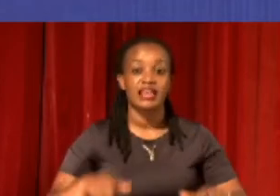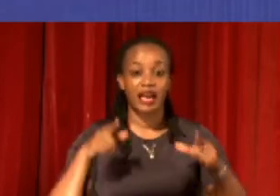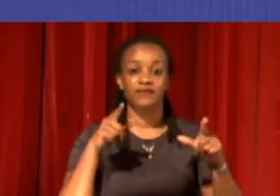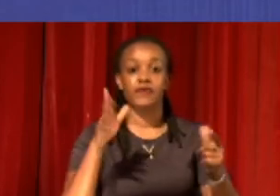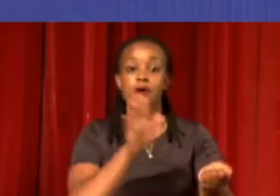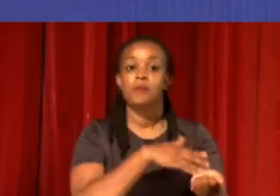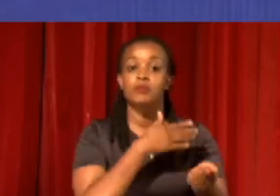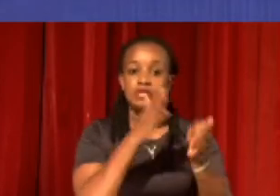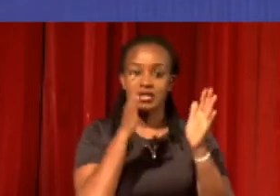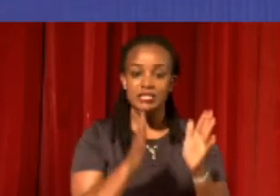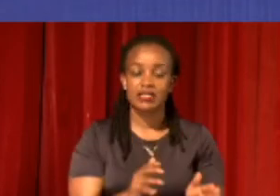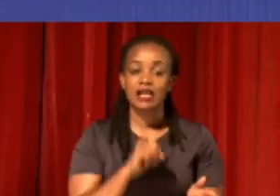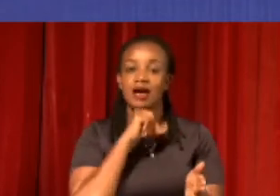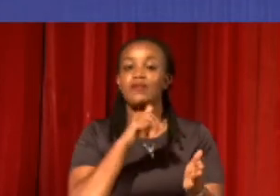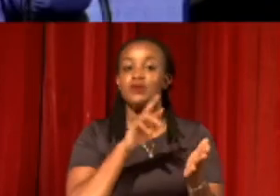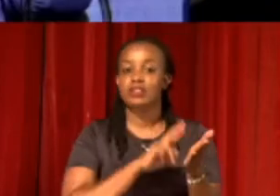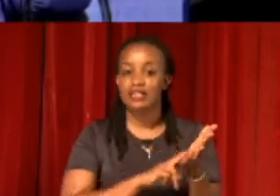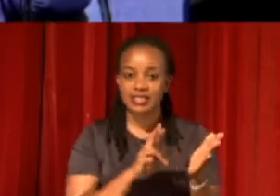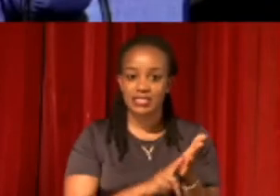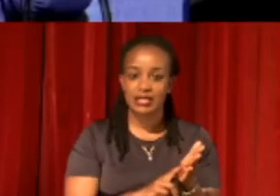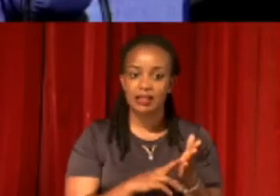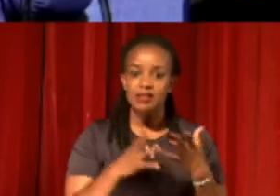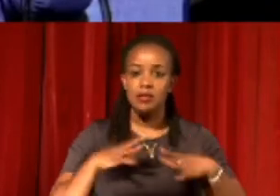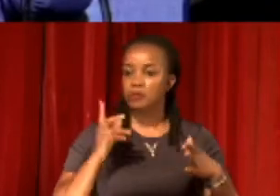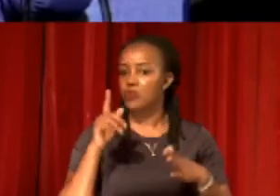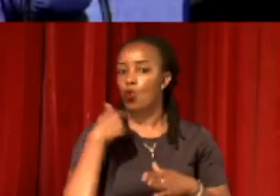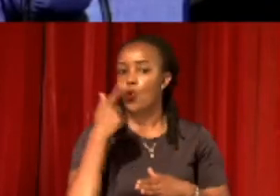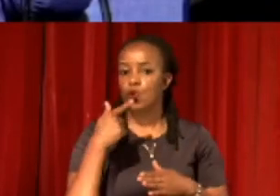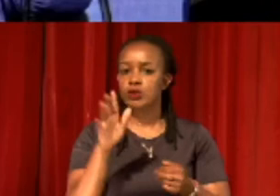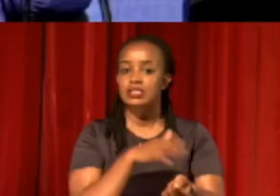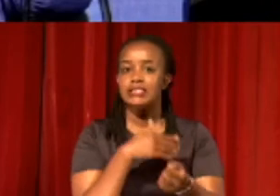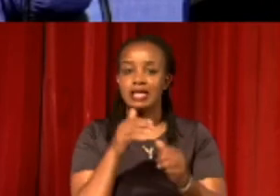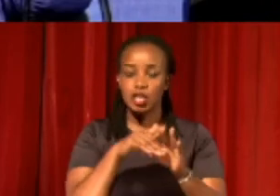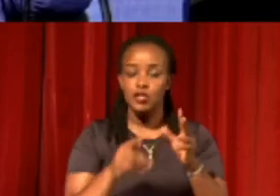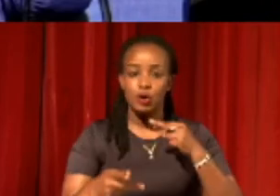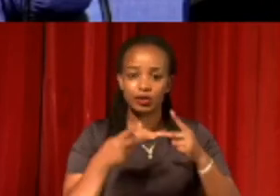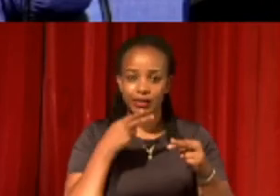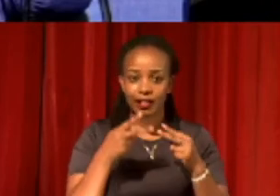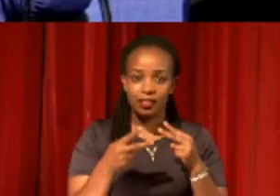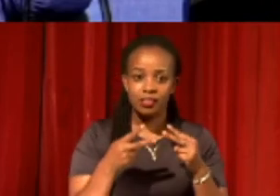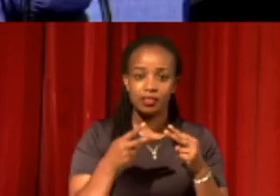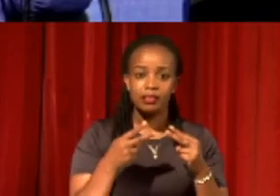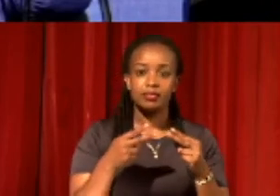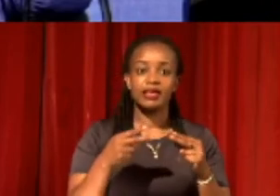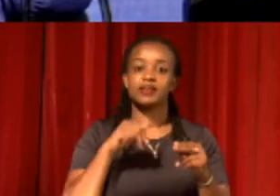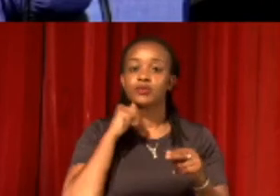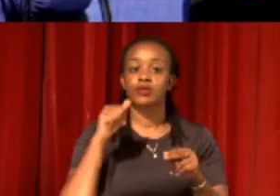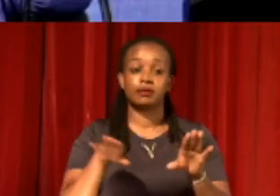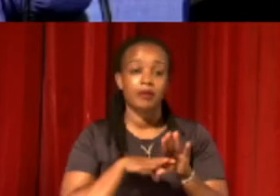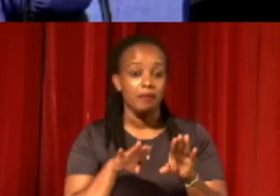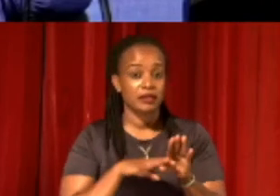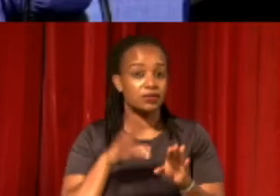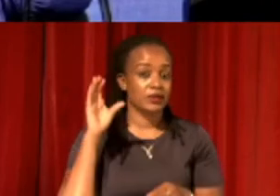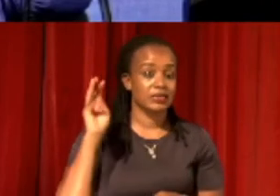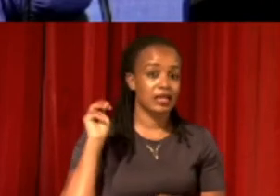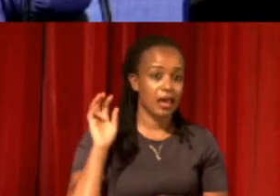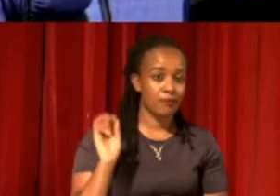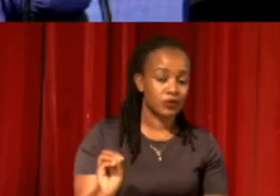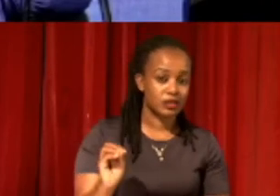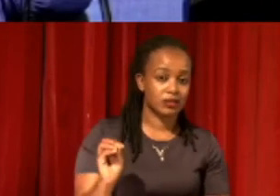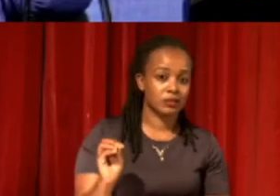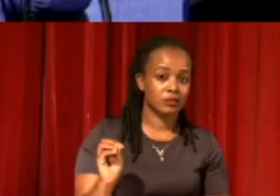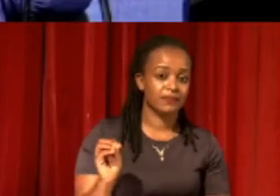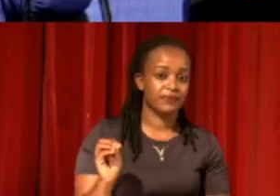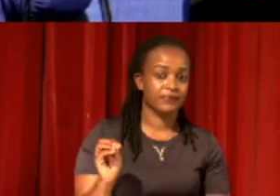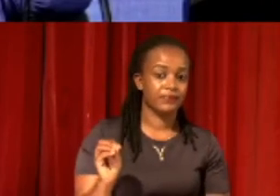Like I've told you my story like about the way you played like, in the hotel. Yes, I'm yeah. a musician, yeah. but I'm not a member of the CMO. Okay. Until today, I'm still not a member of the